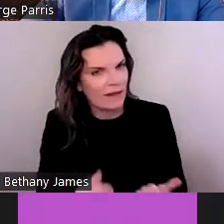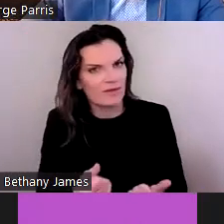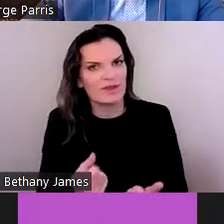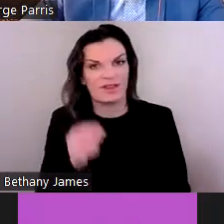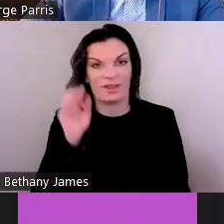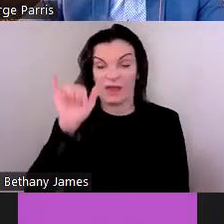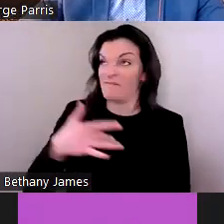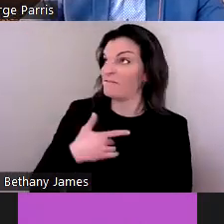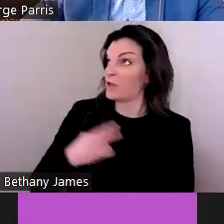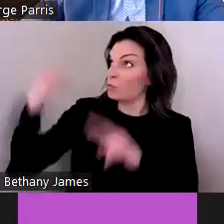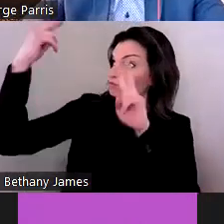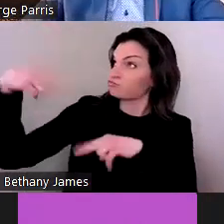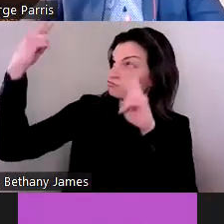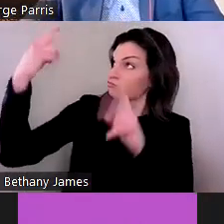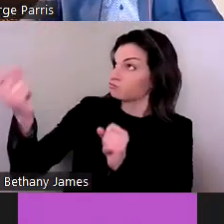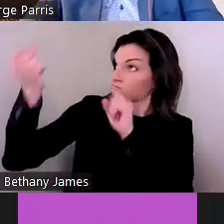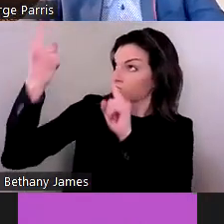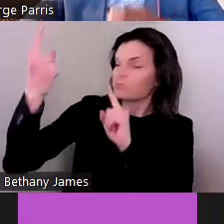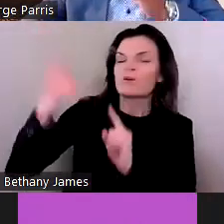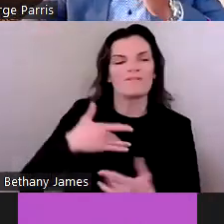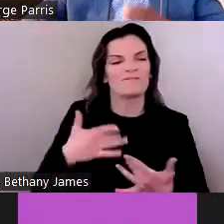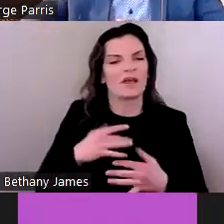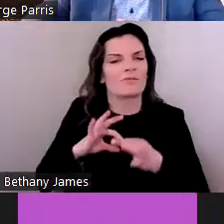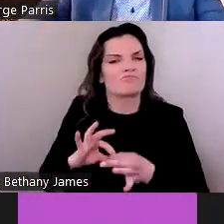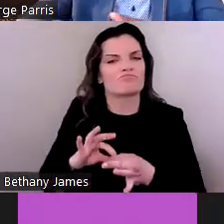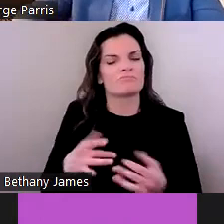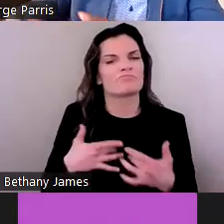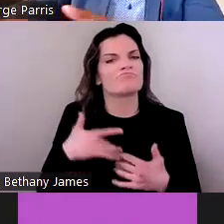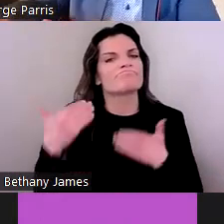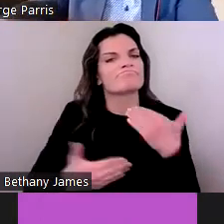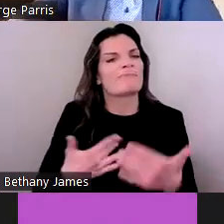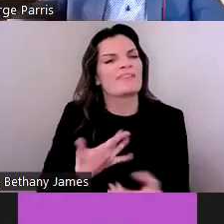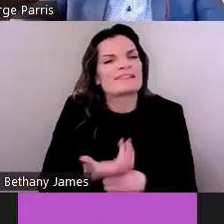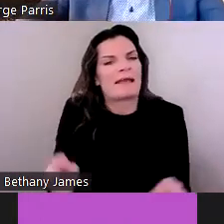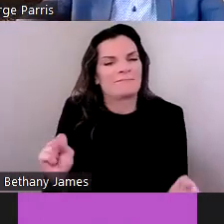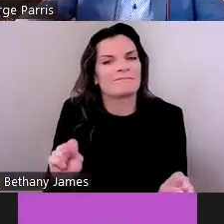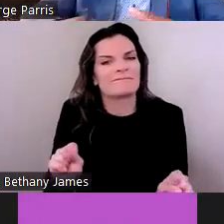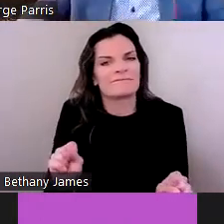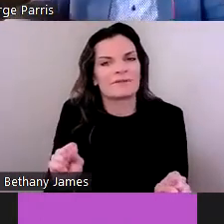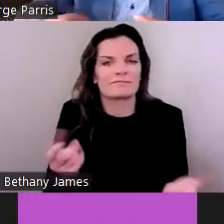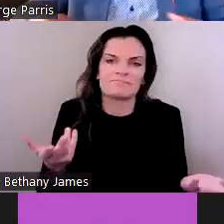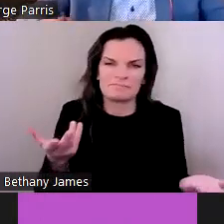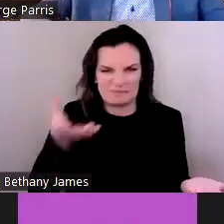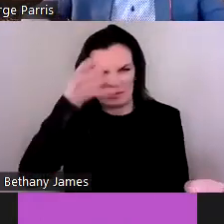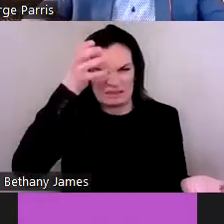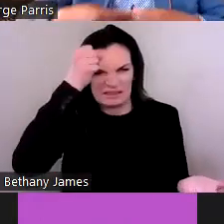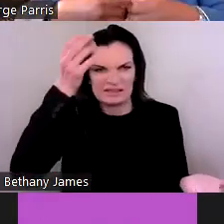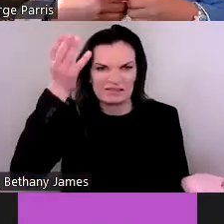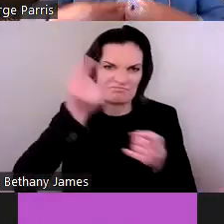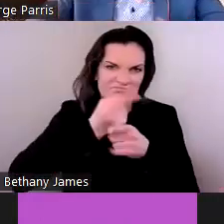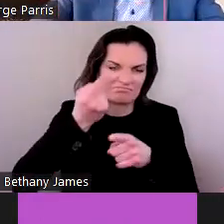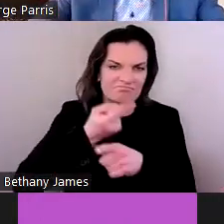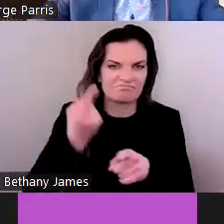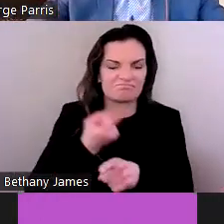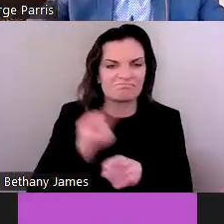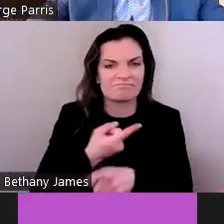That's just, to me, it's common sense. But as I say, common sense is not common sense to everyone. But that's a fact, right?